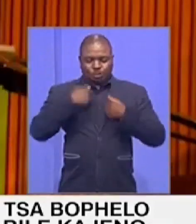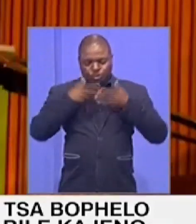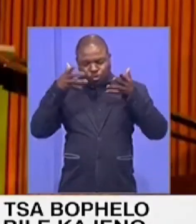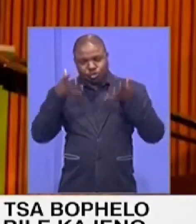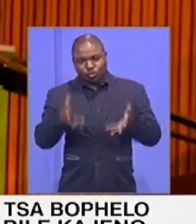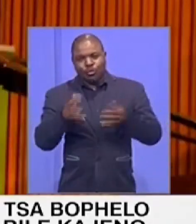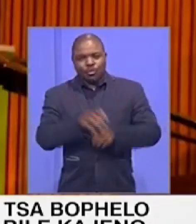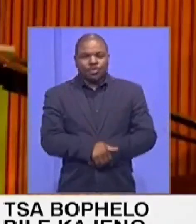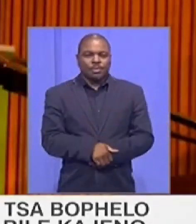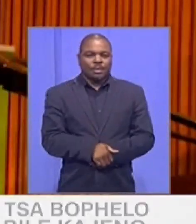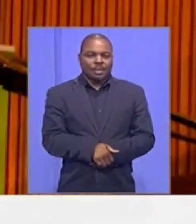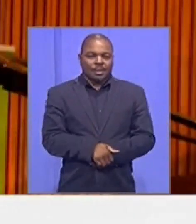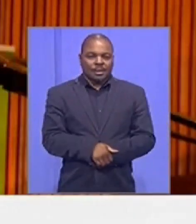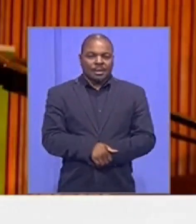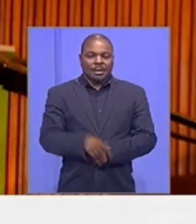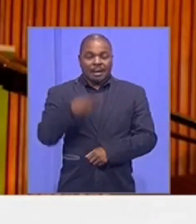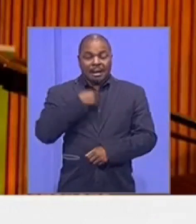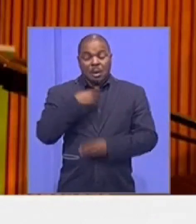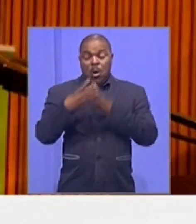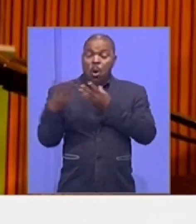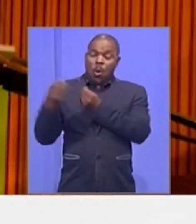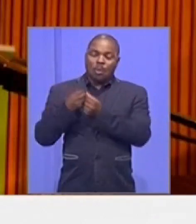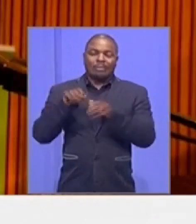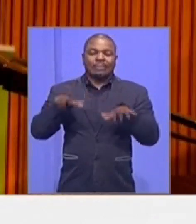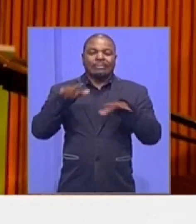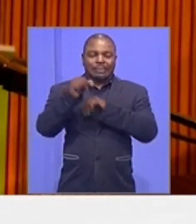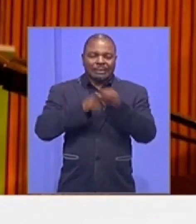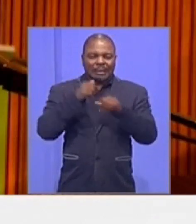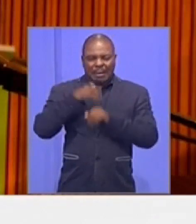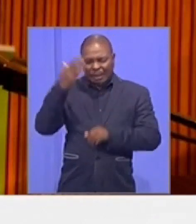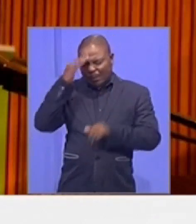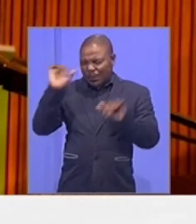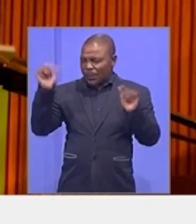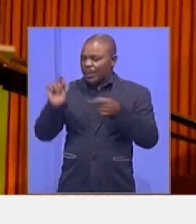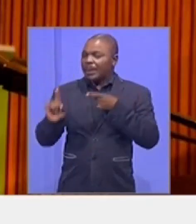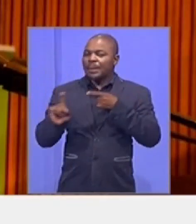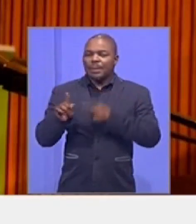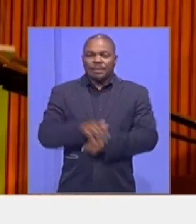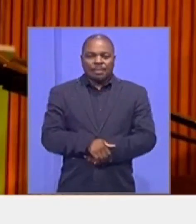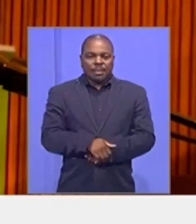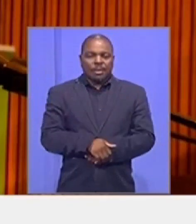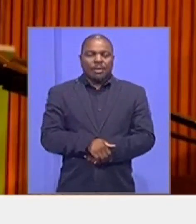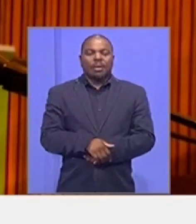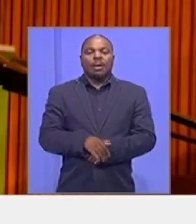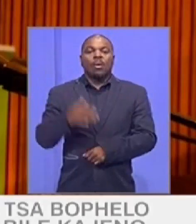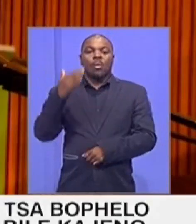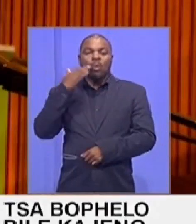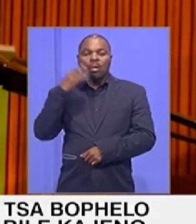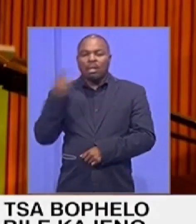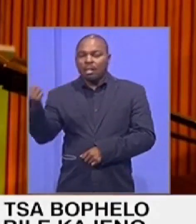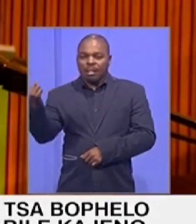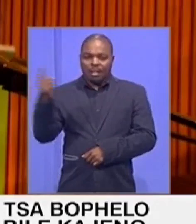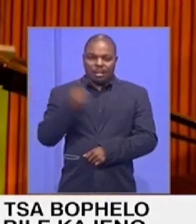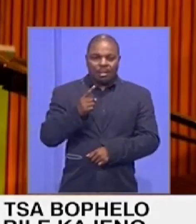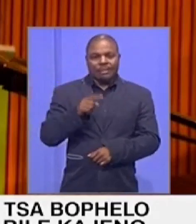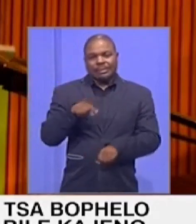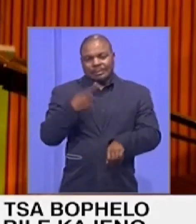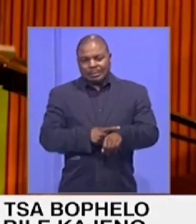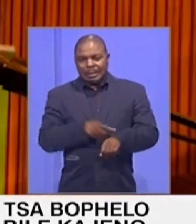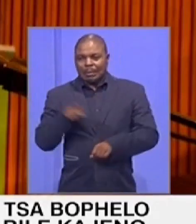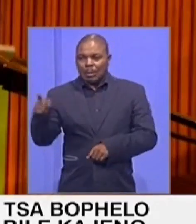Ke berekile le ena 17 years, ke a mtseba. O re a re ga fihla nako nngwe a shetse